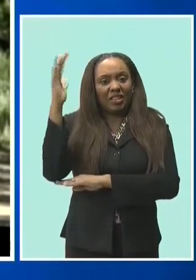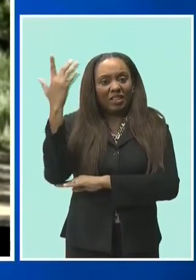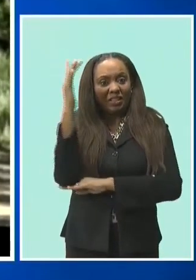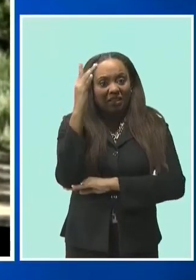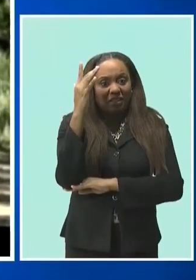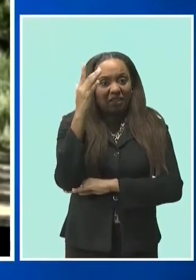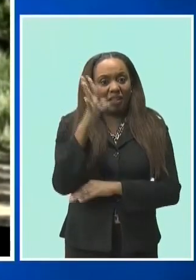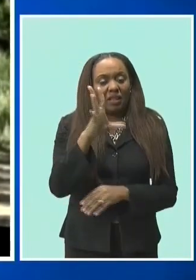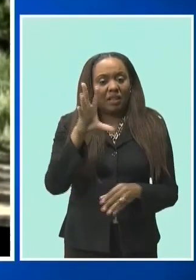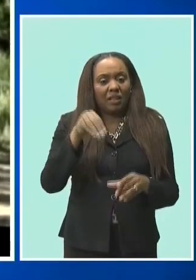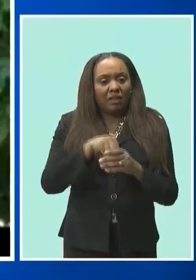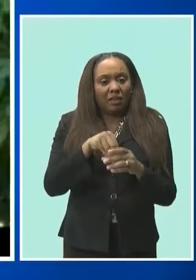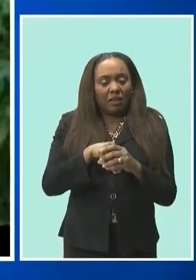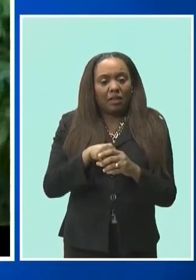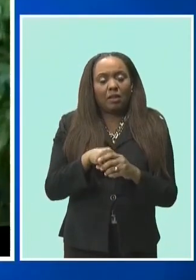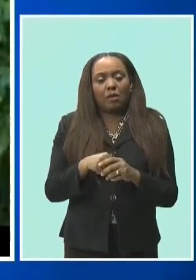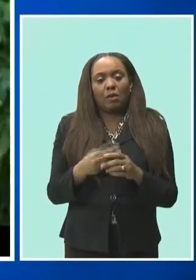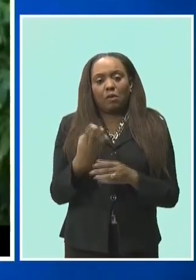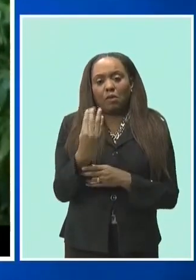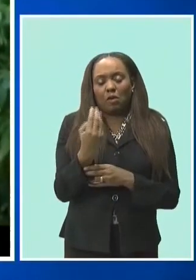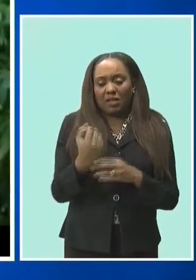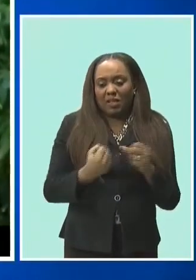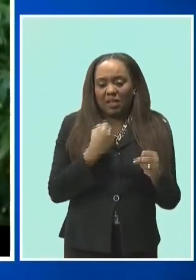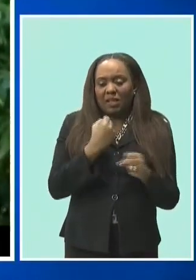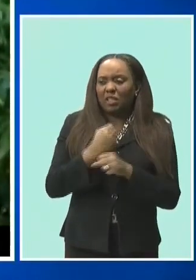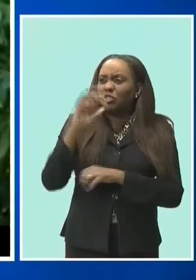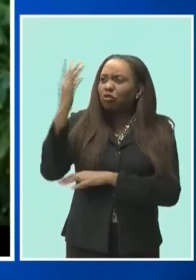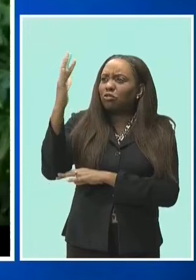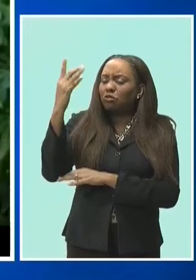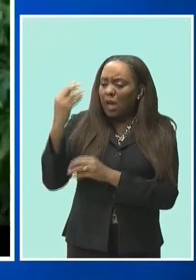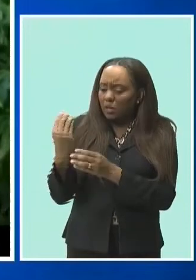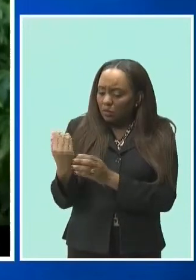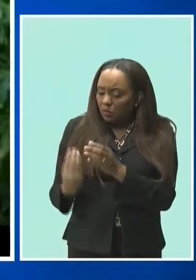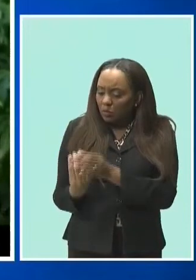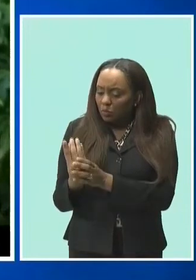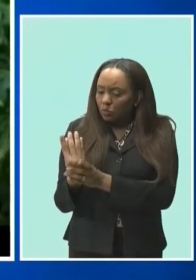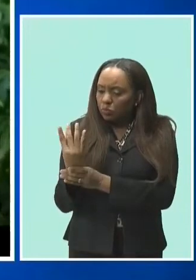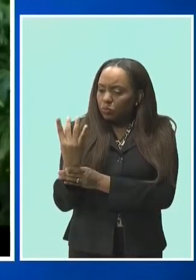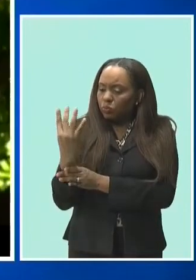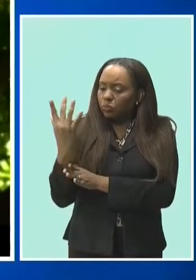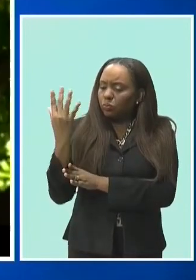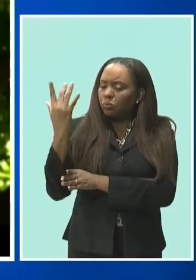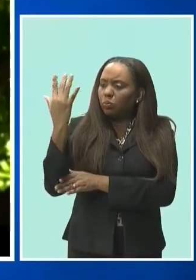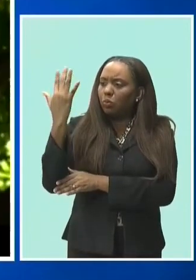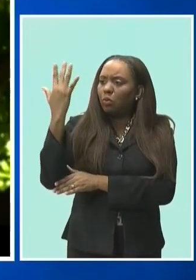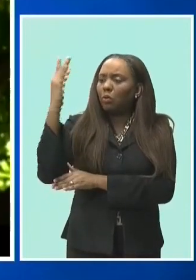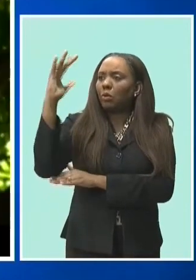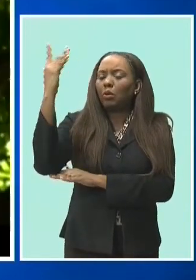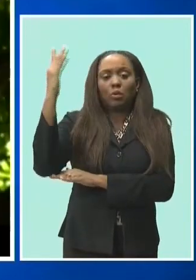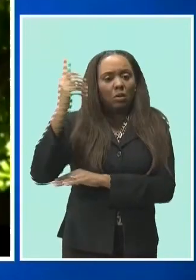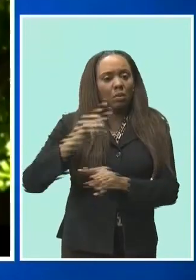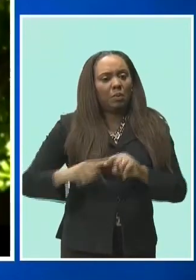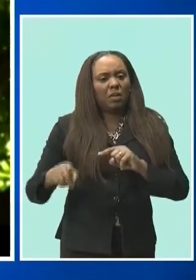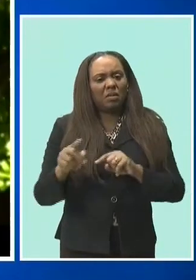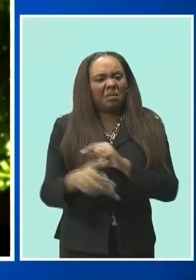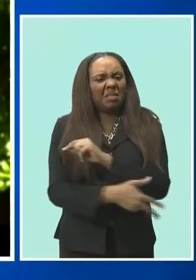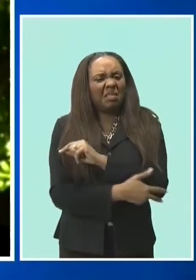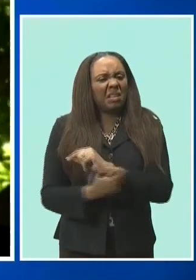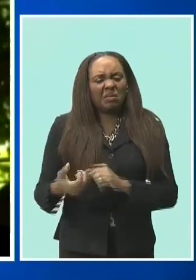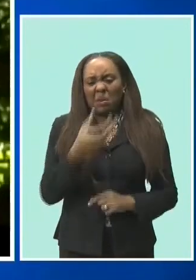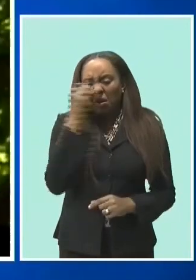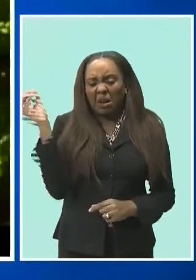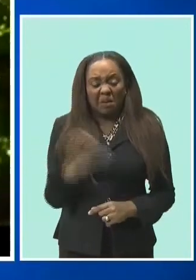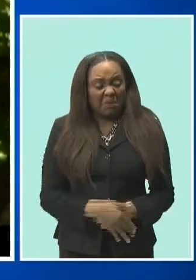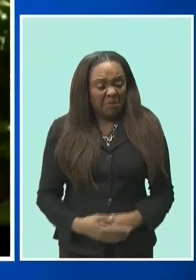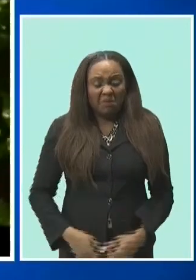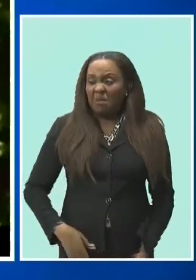invested 14 years pruning the trees and growing them to maturity, but thieves care little about that investment